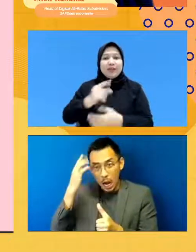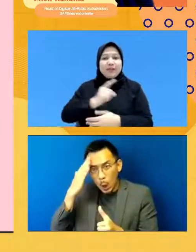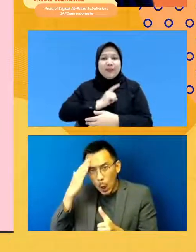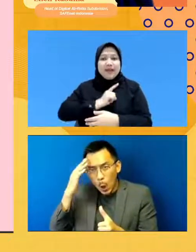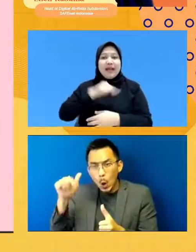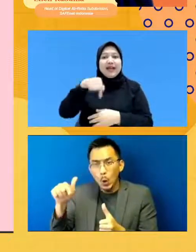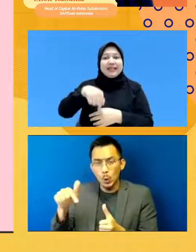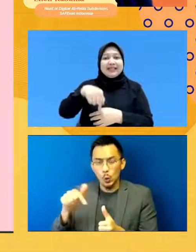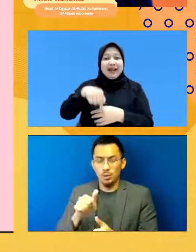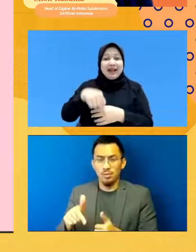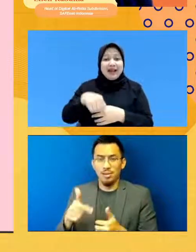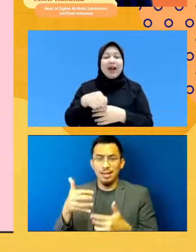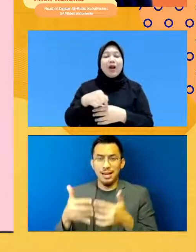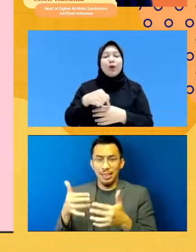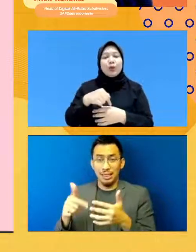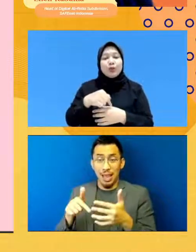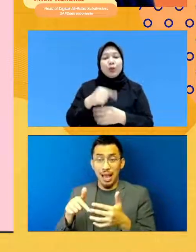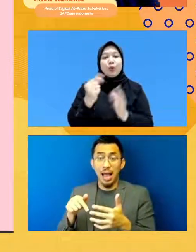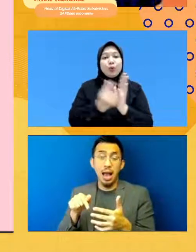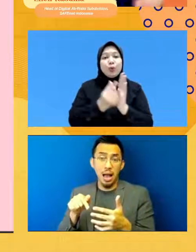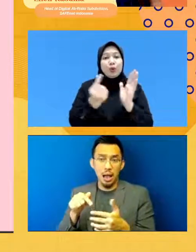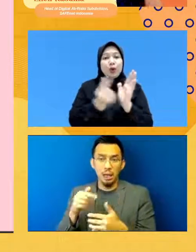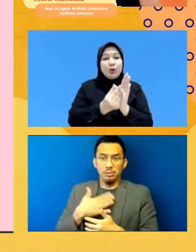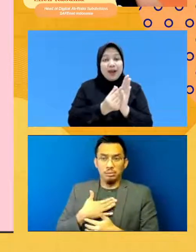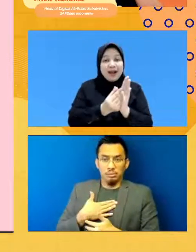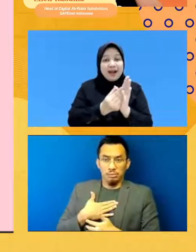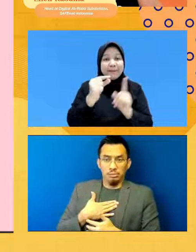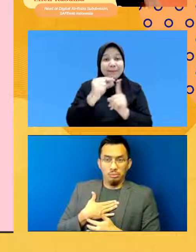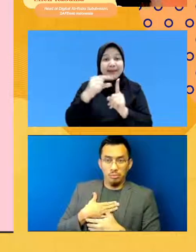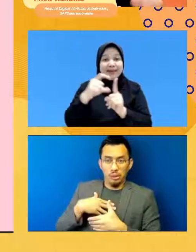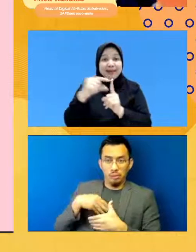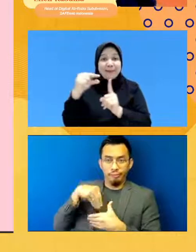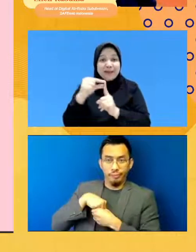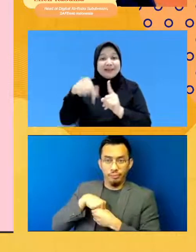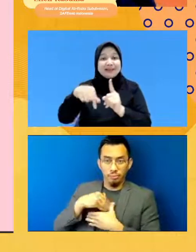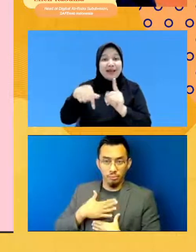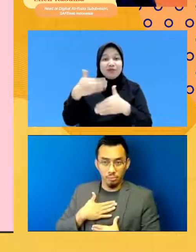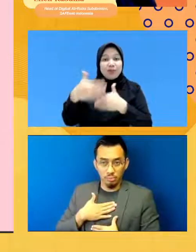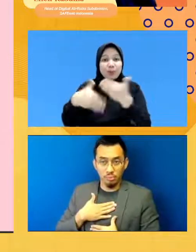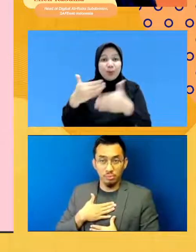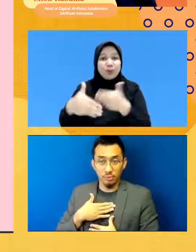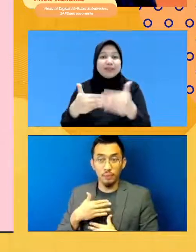the GDPR by the EU, the General Data Regulation,